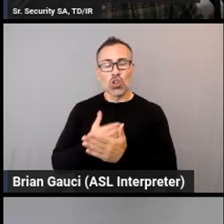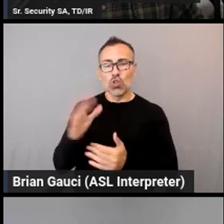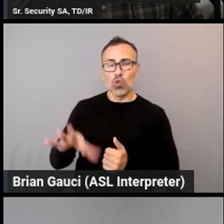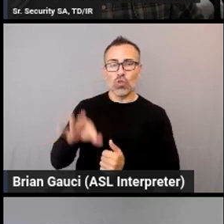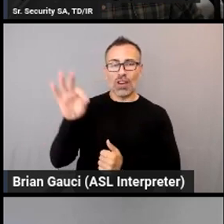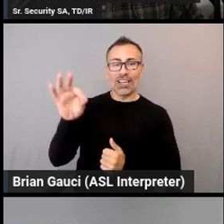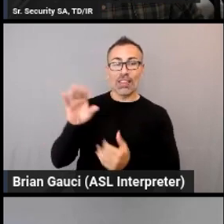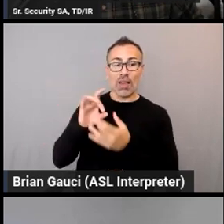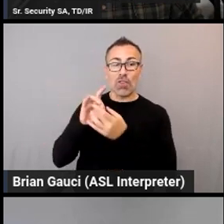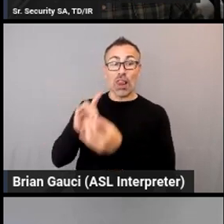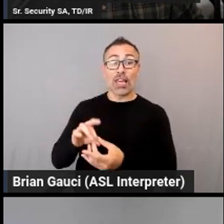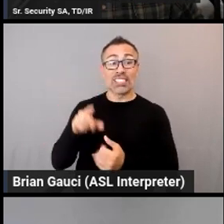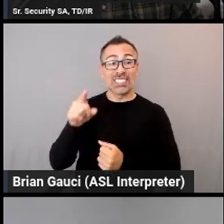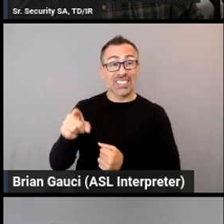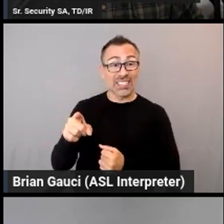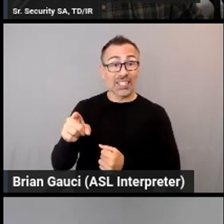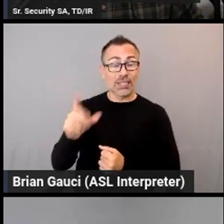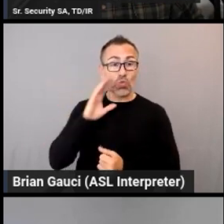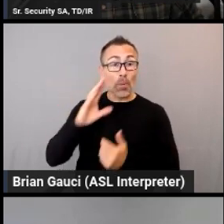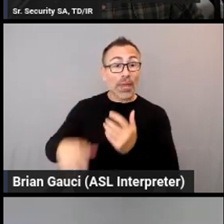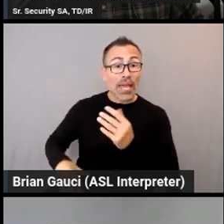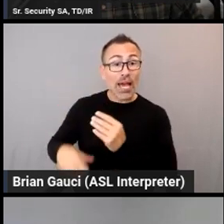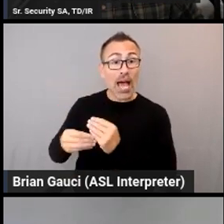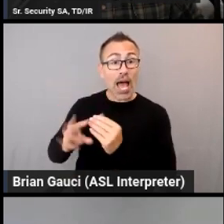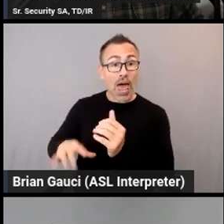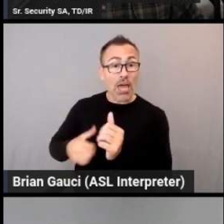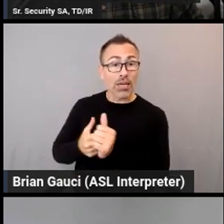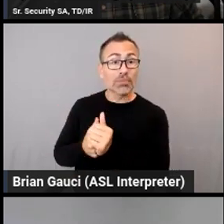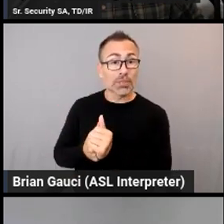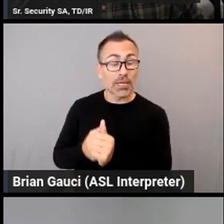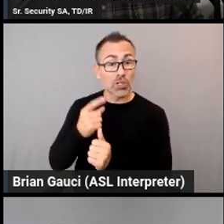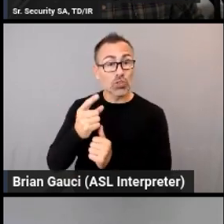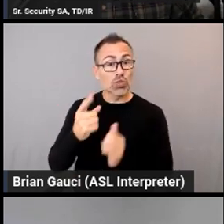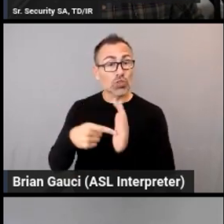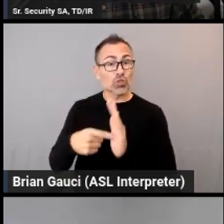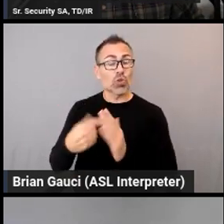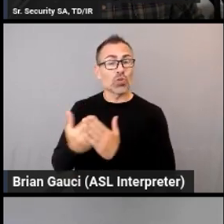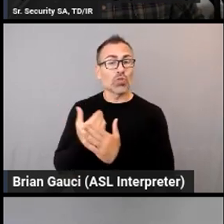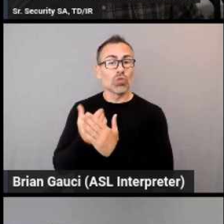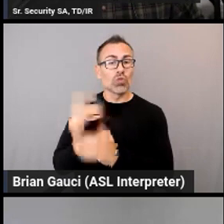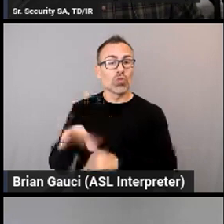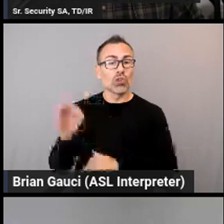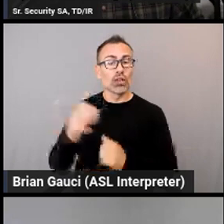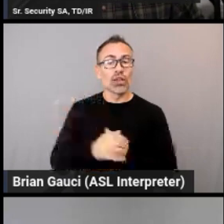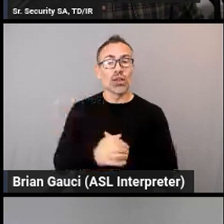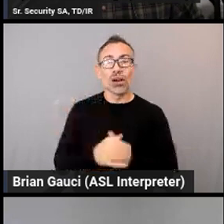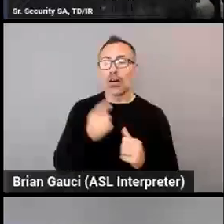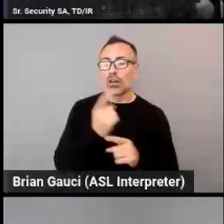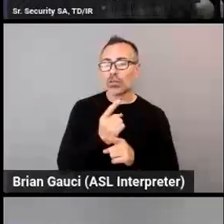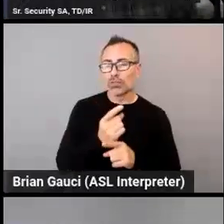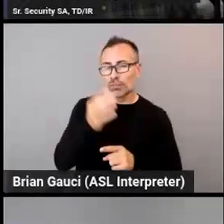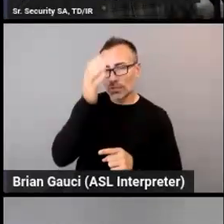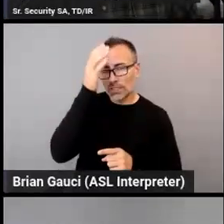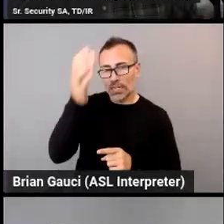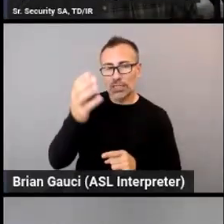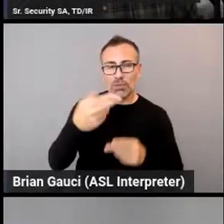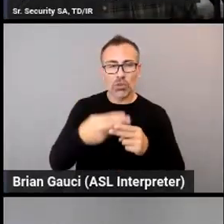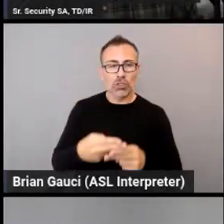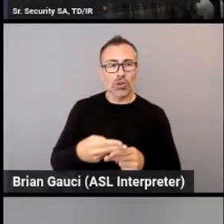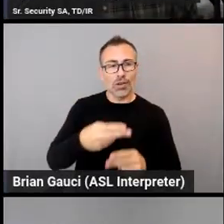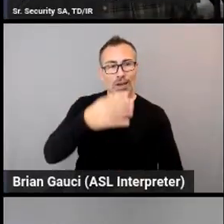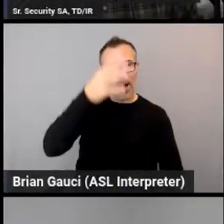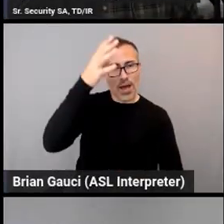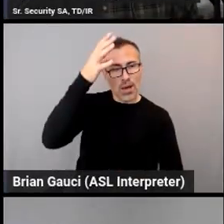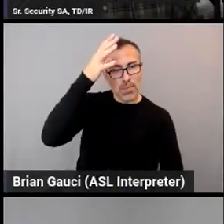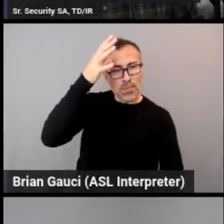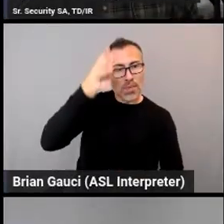updated and it will reflect the new finding that happened. We also have this concept of called kind of a parent and child finding group.